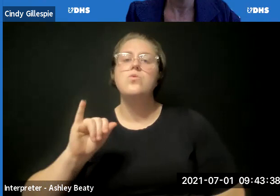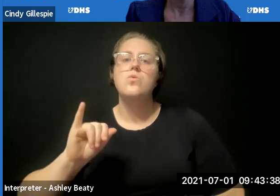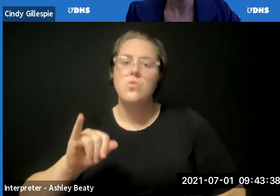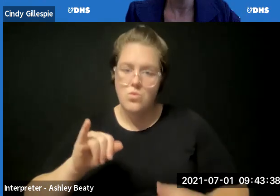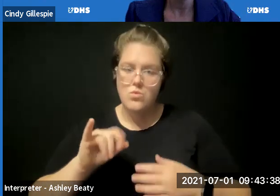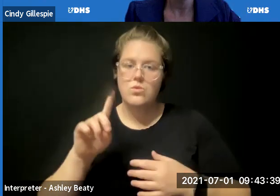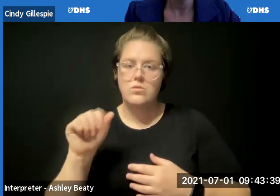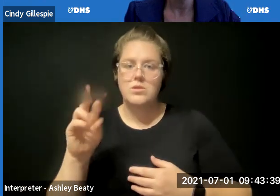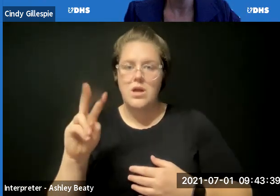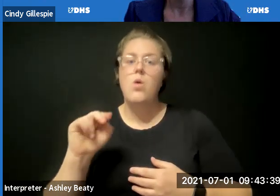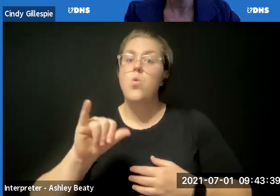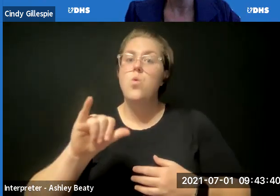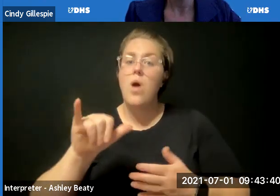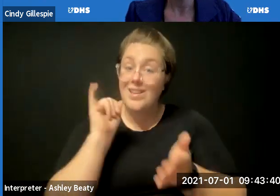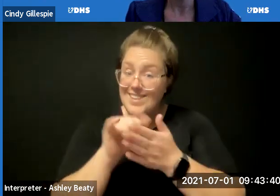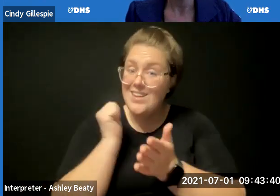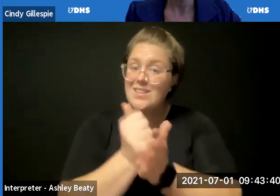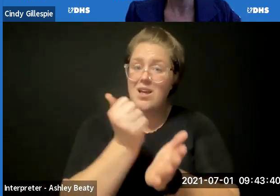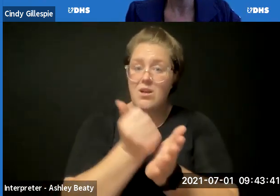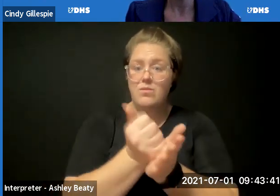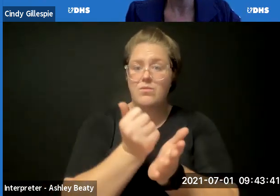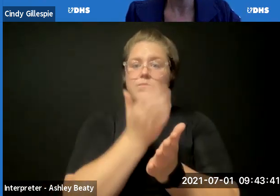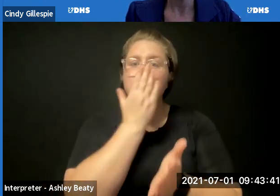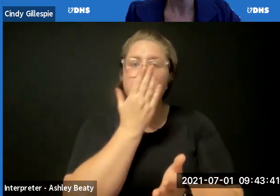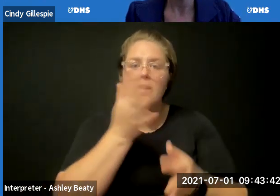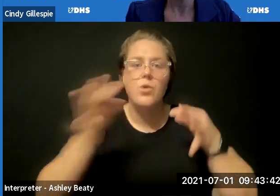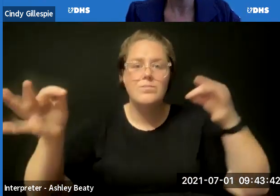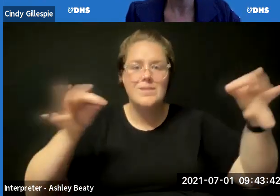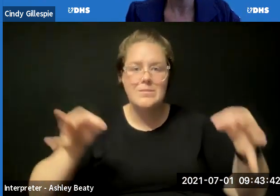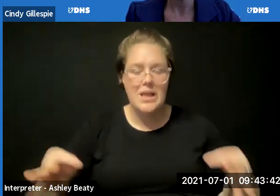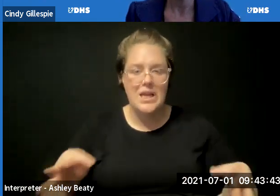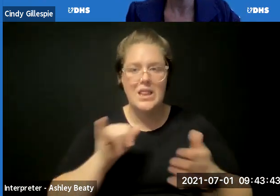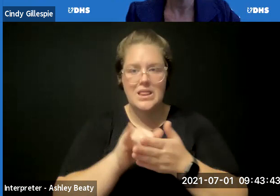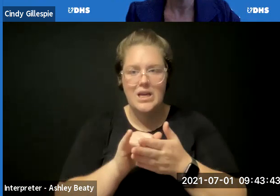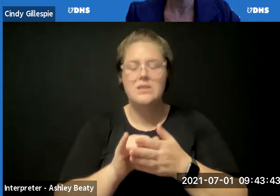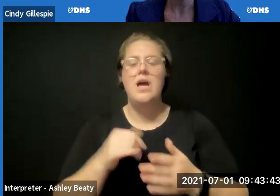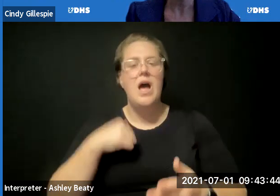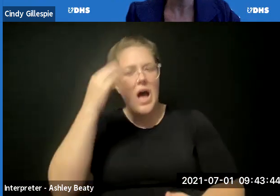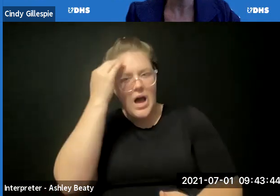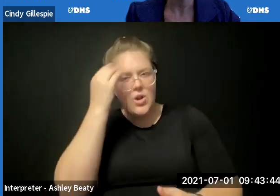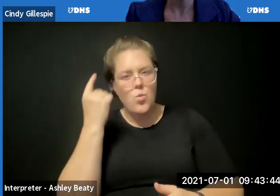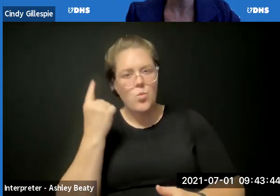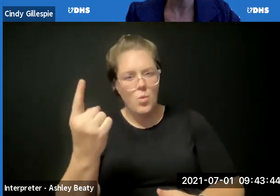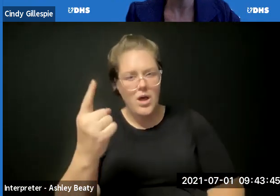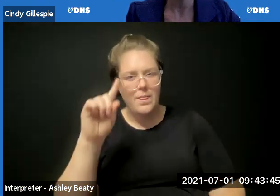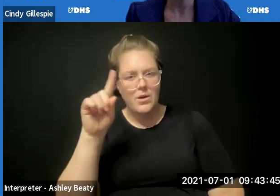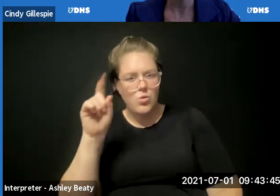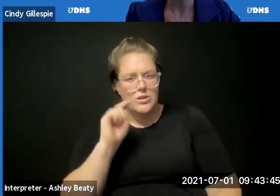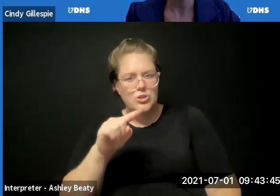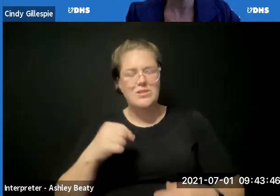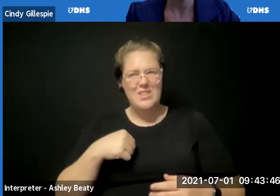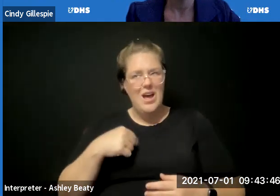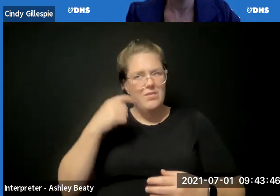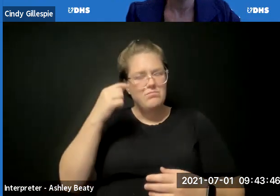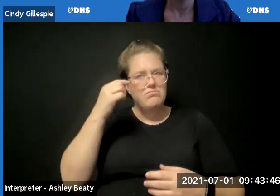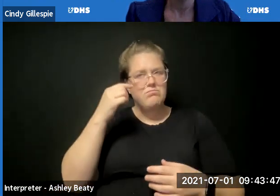kind of what that means, you know, for us in general. You know, getting a little bit more specific, you know, I know one of the questions that I'm often faced with, as I'm sure others have